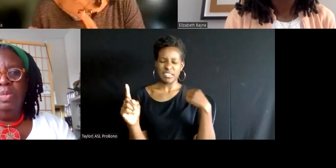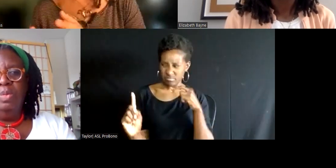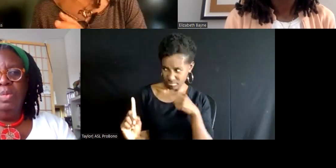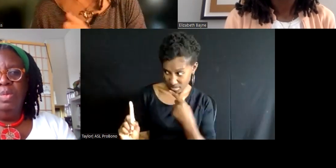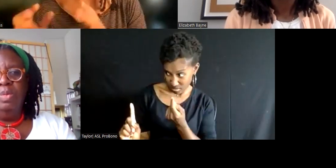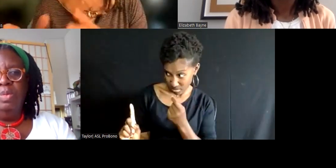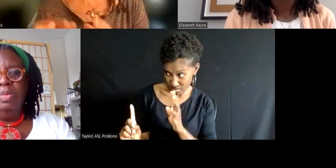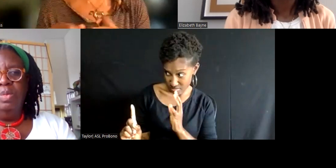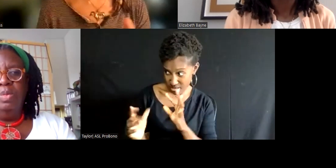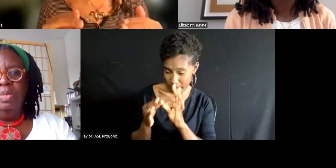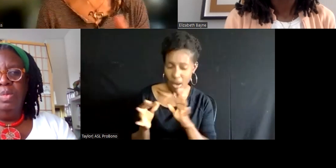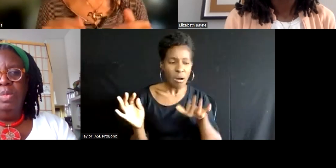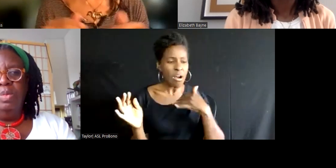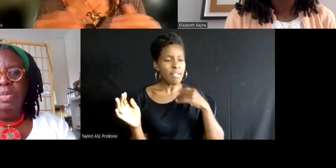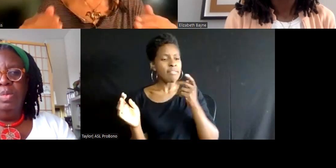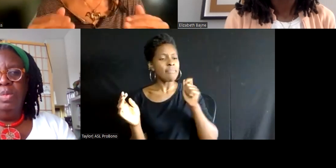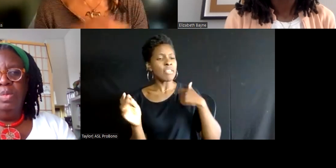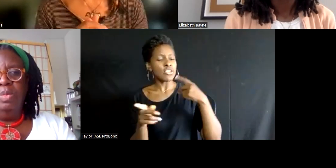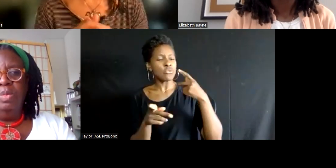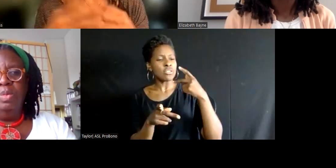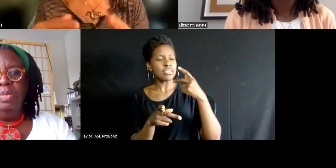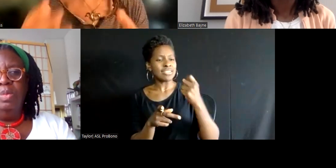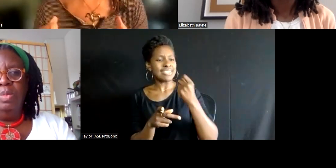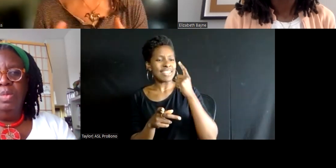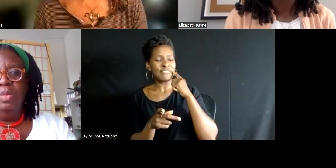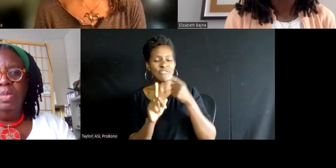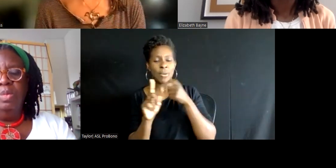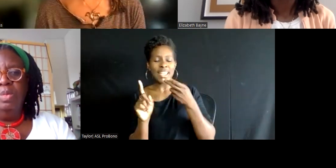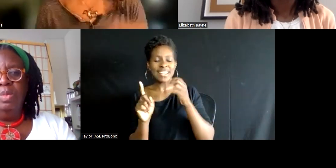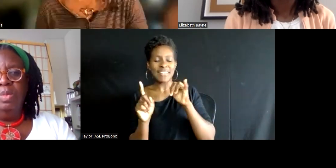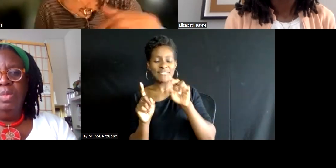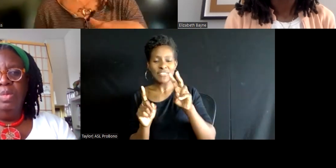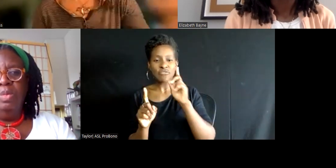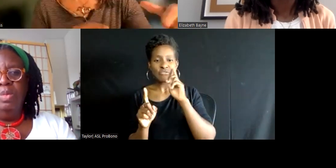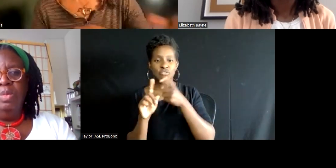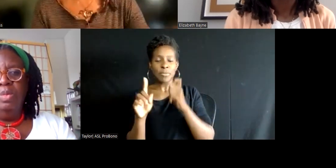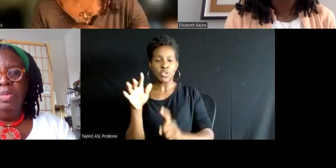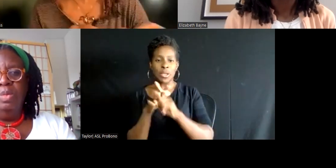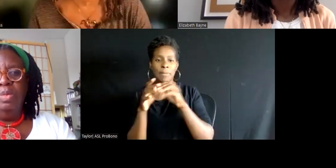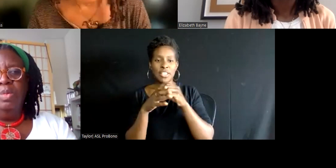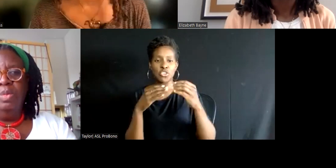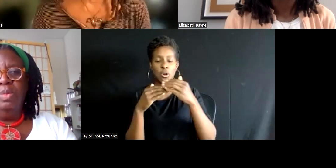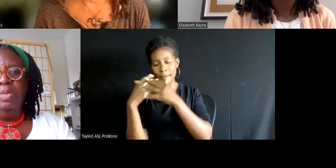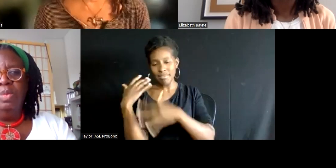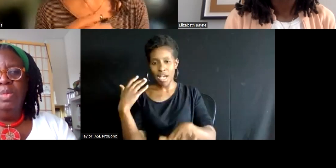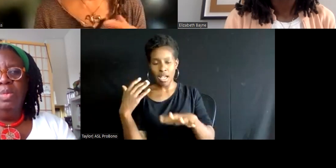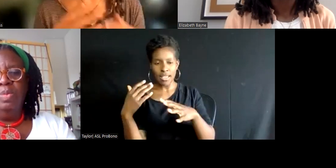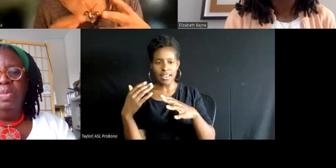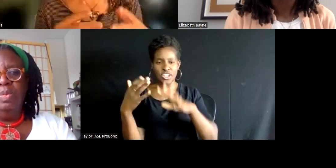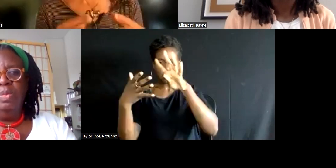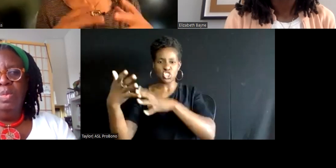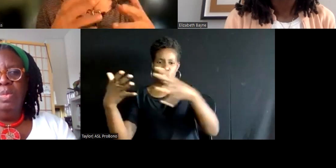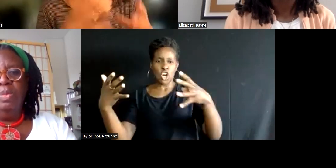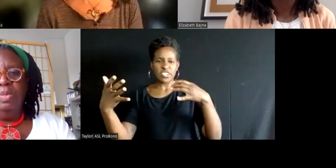said, oh, it's the pill that you can take that keeps HIV from showing up in your bloodstream. And she's like, oh yeah, I know about that. So,